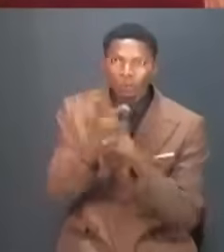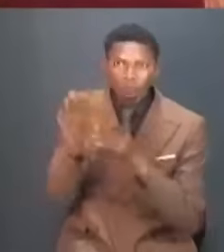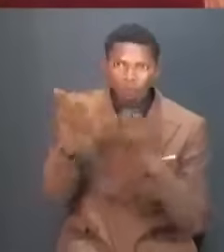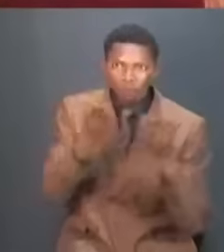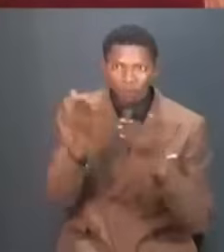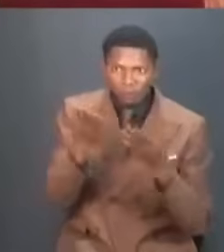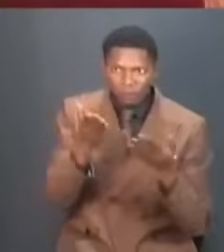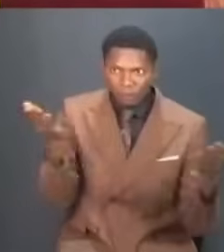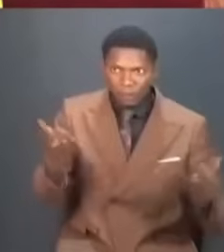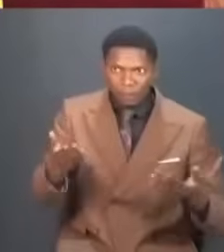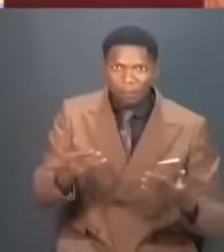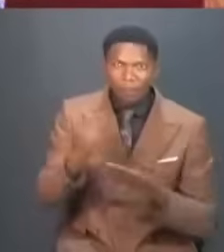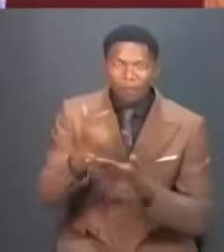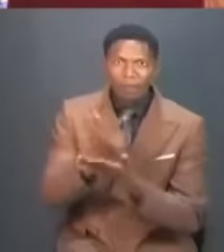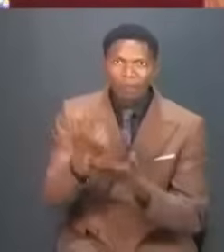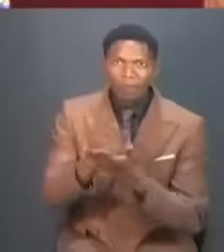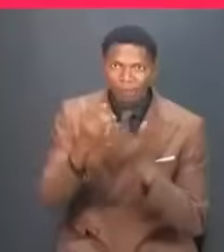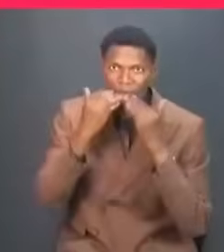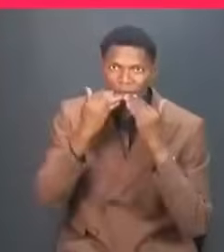Speaker.